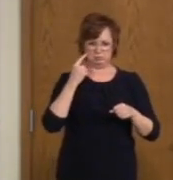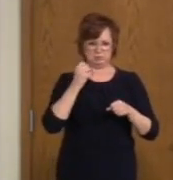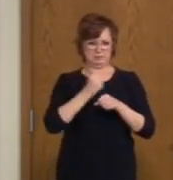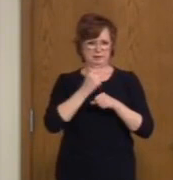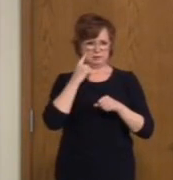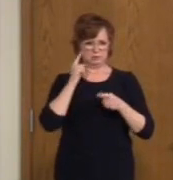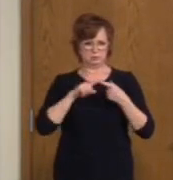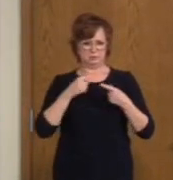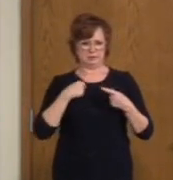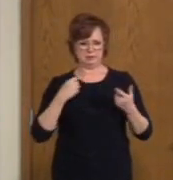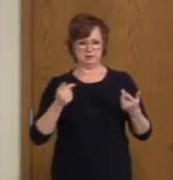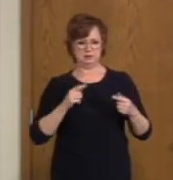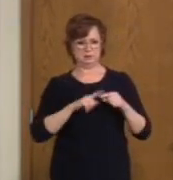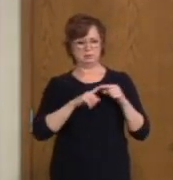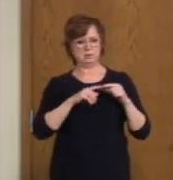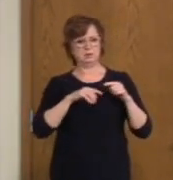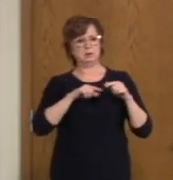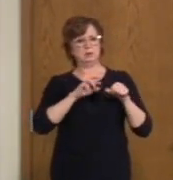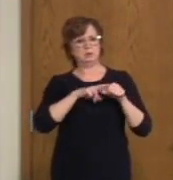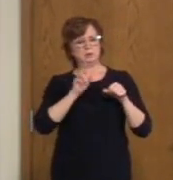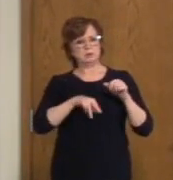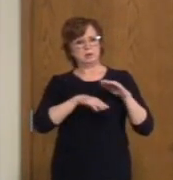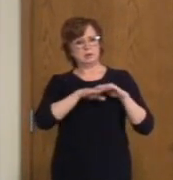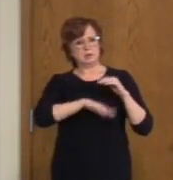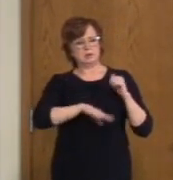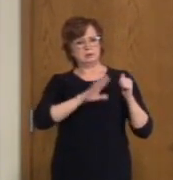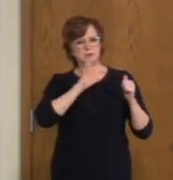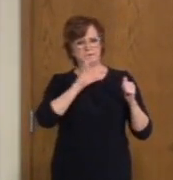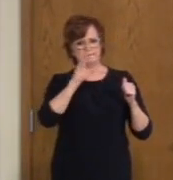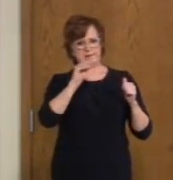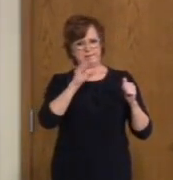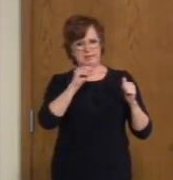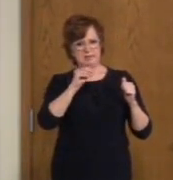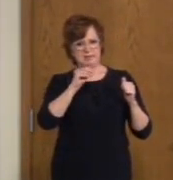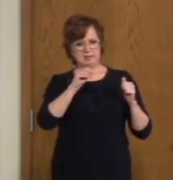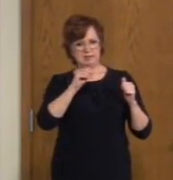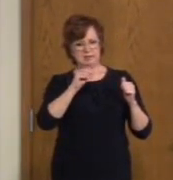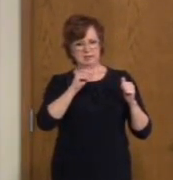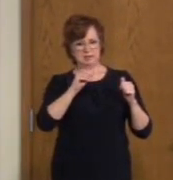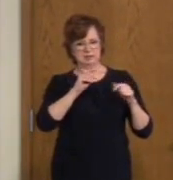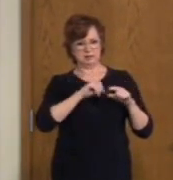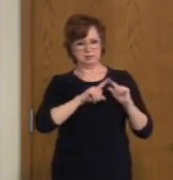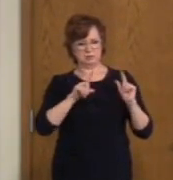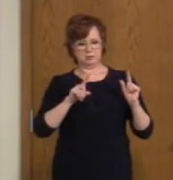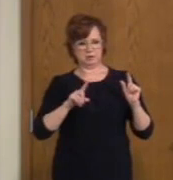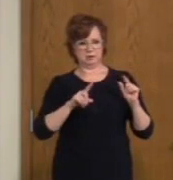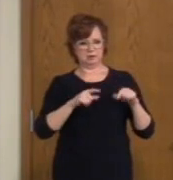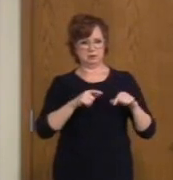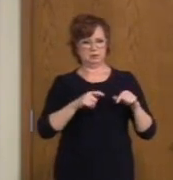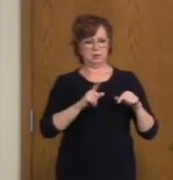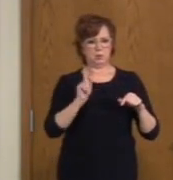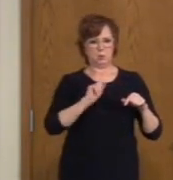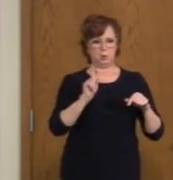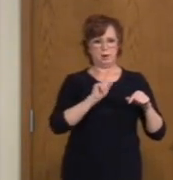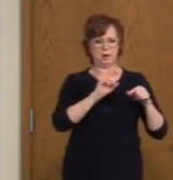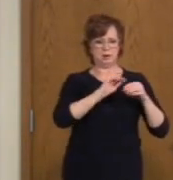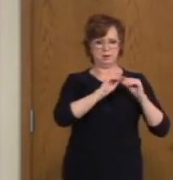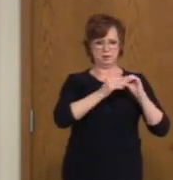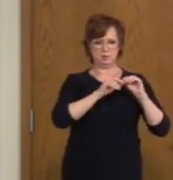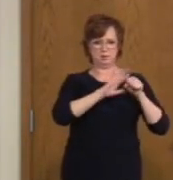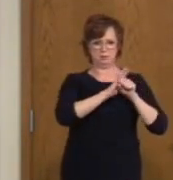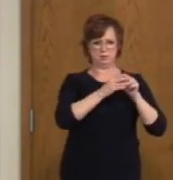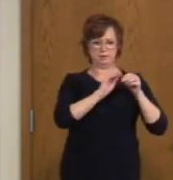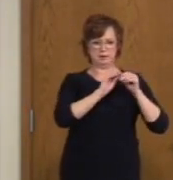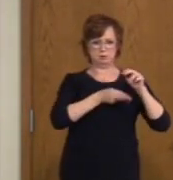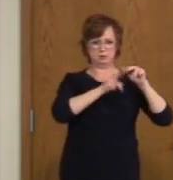Regina are people under the age of 50, and people under the age of 50 won't be able to get a shot for weeks, if not months, given the